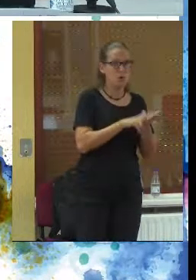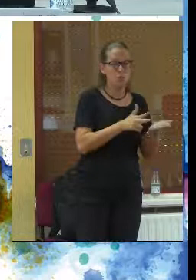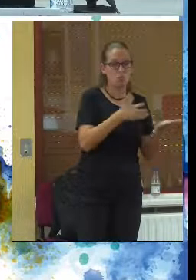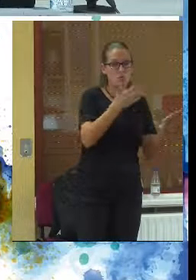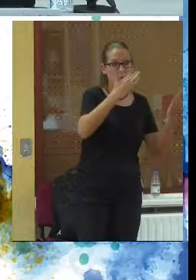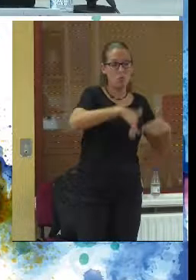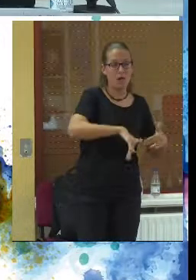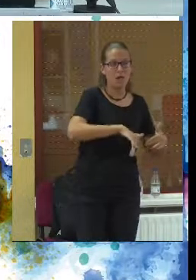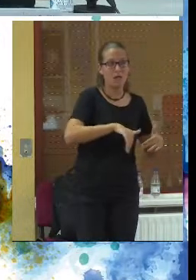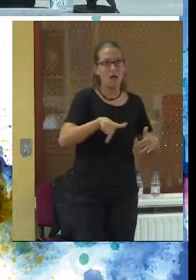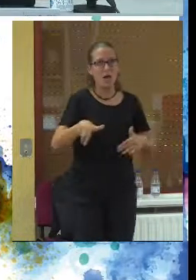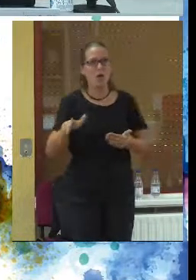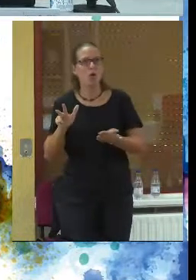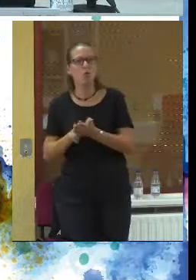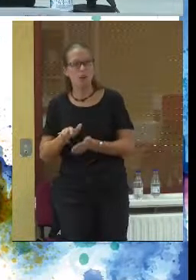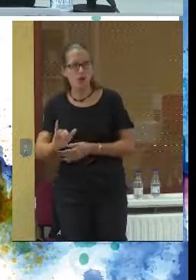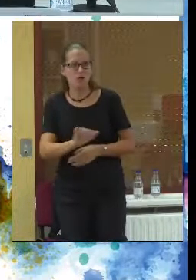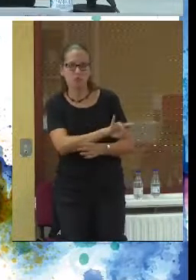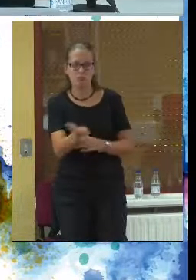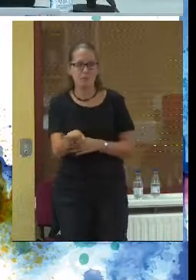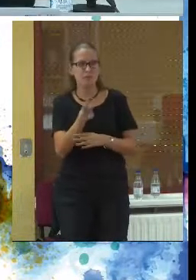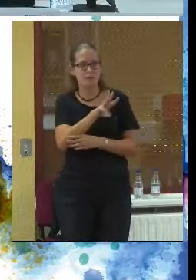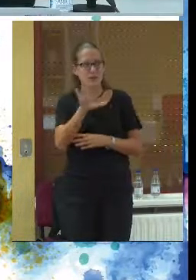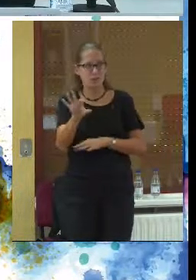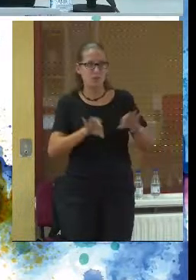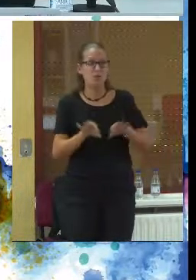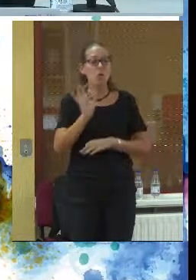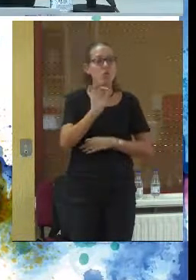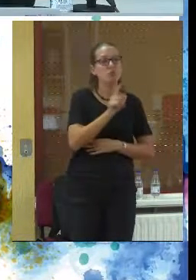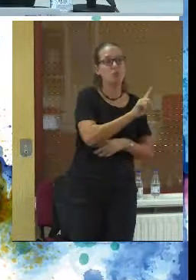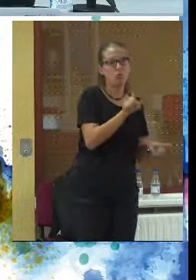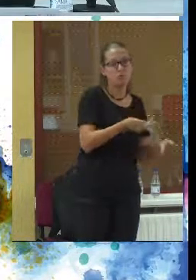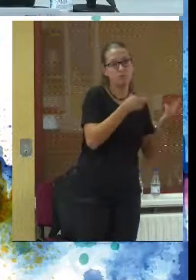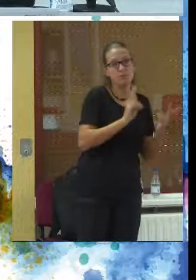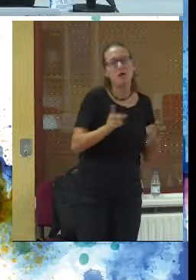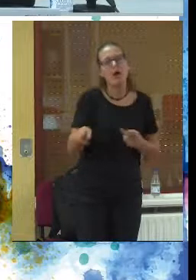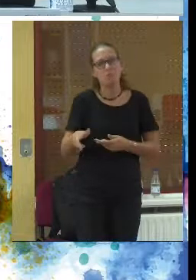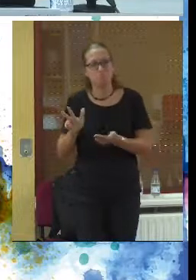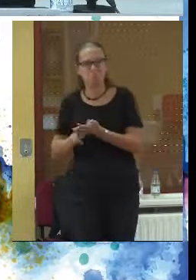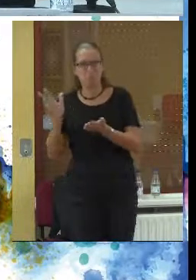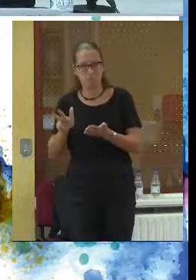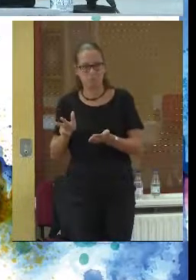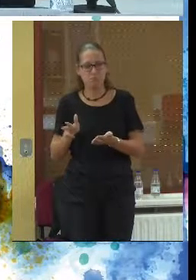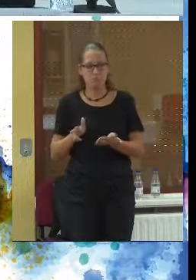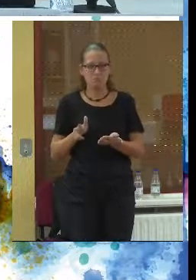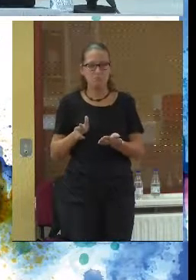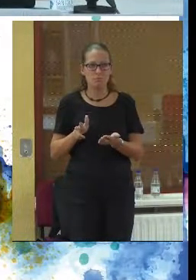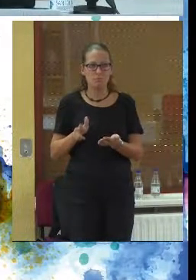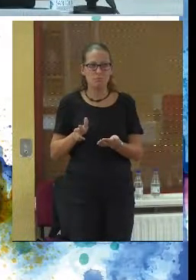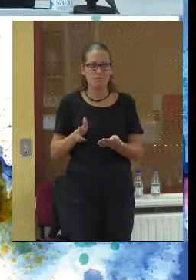now standardized. So moving from unauthorized to standardized. So, for